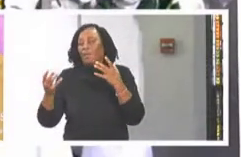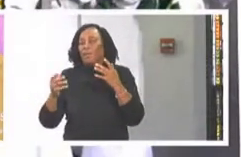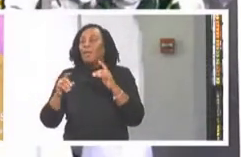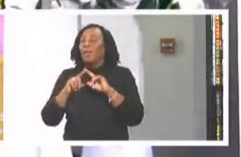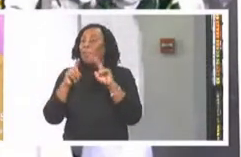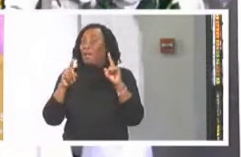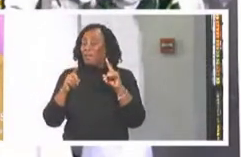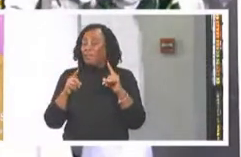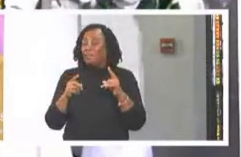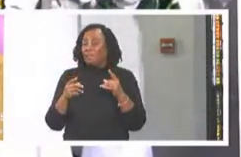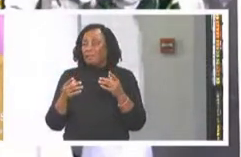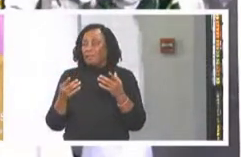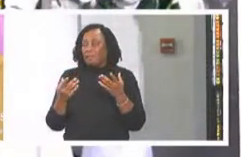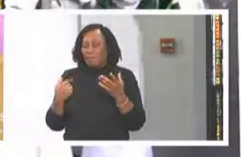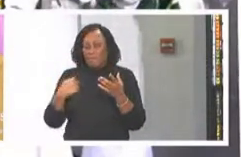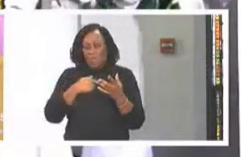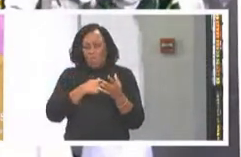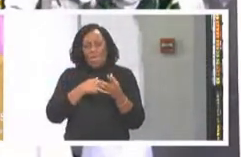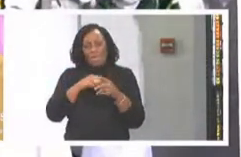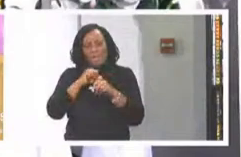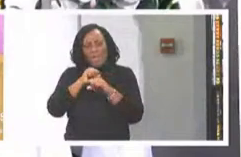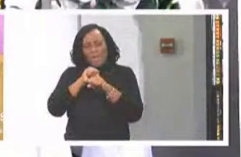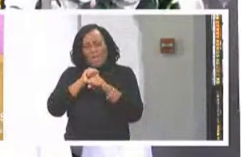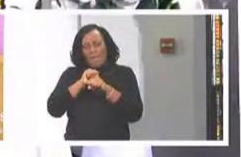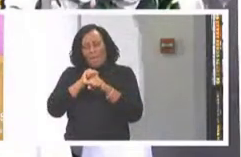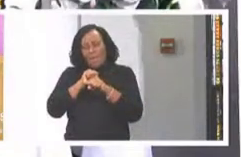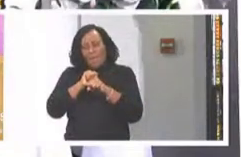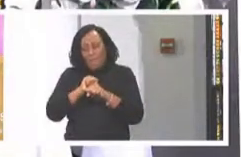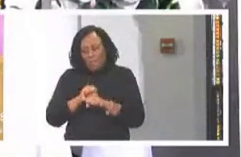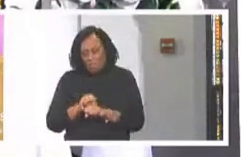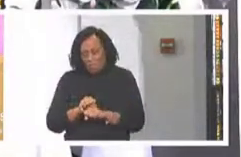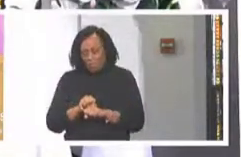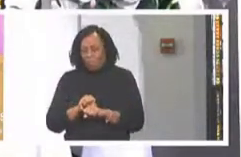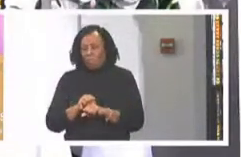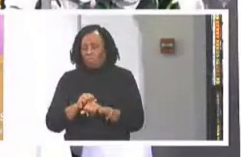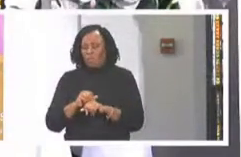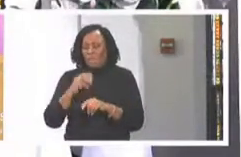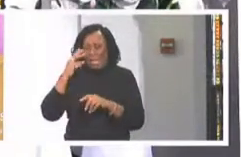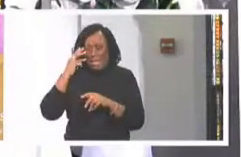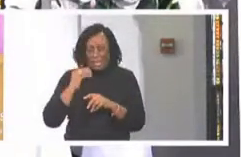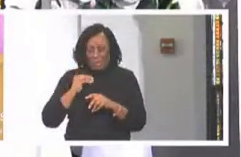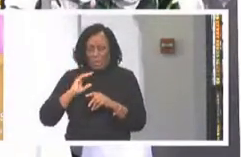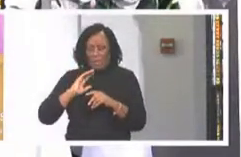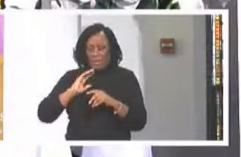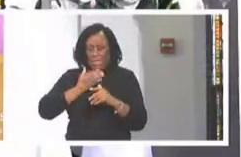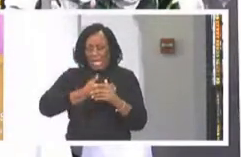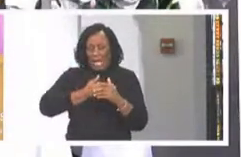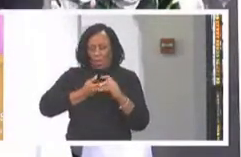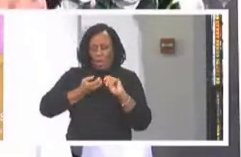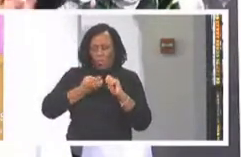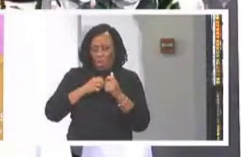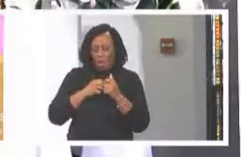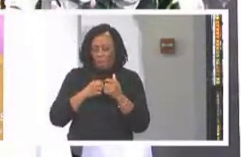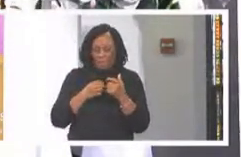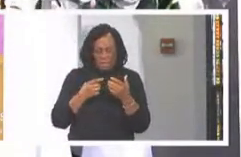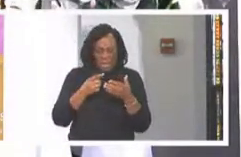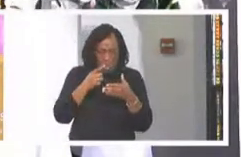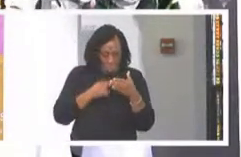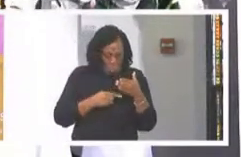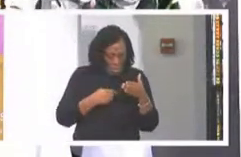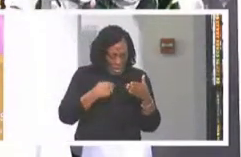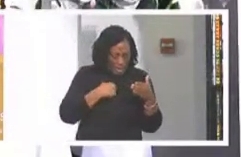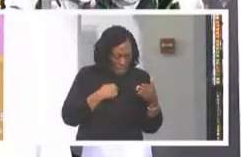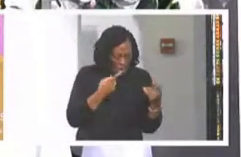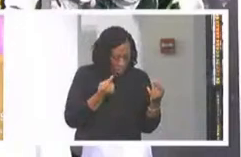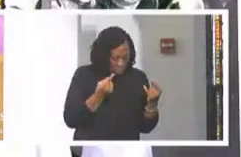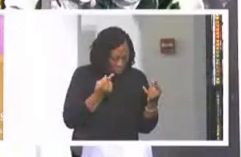But you know, we're so used to saying when we have a problem, God, what am I going to do? When God wants us to say, God, what are